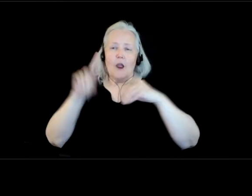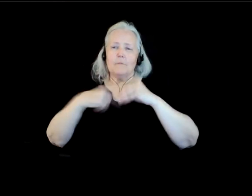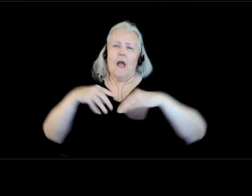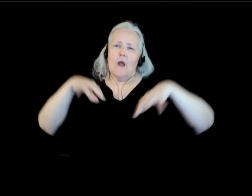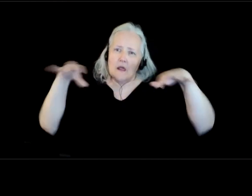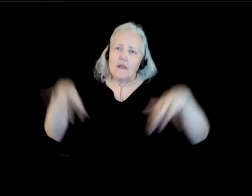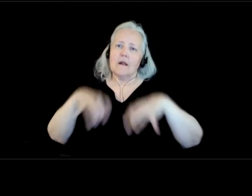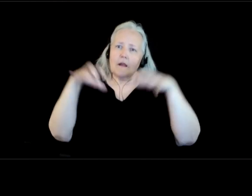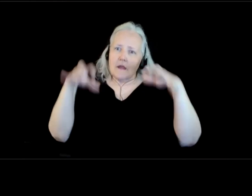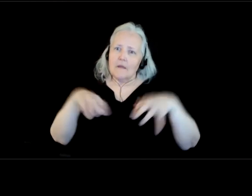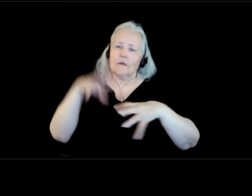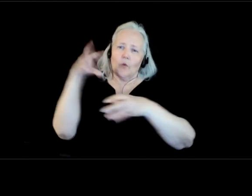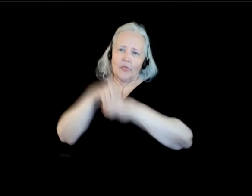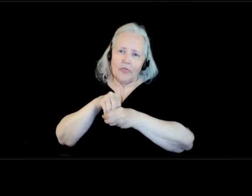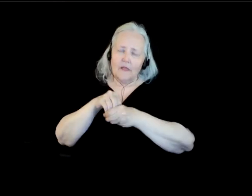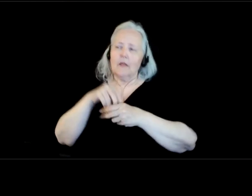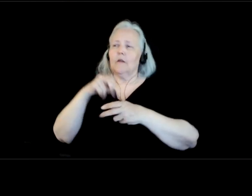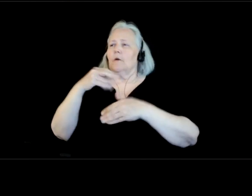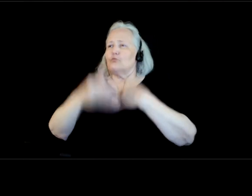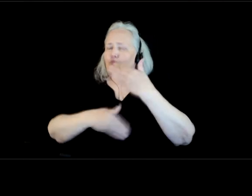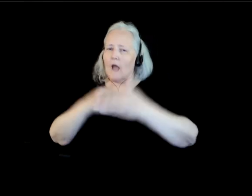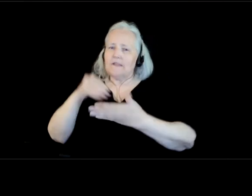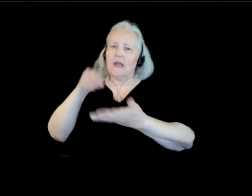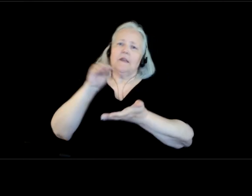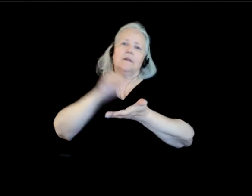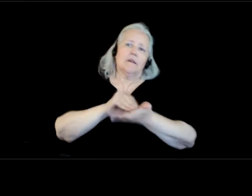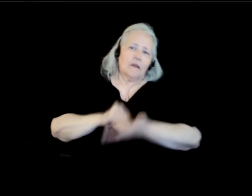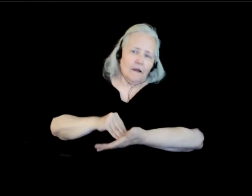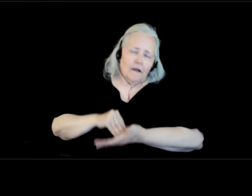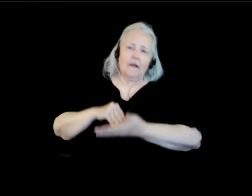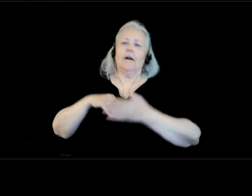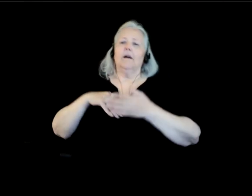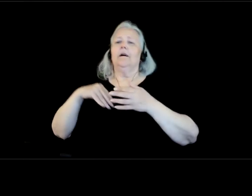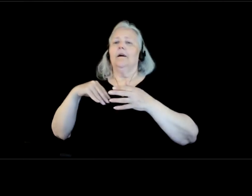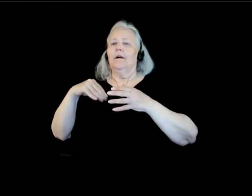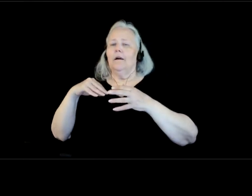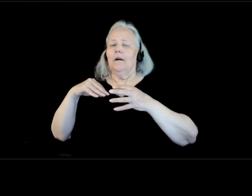but also processing and annotating those materials.